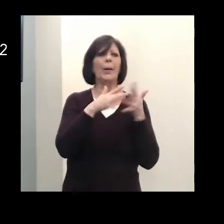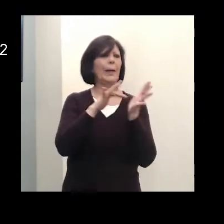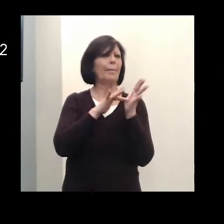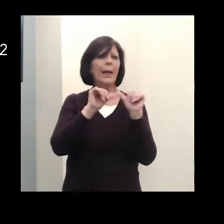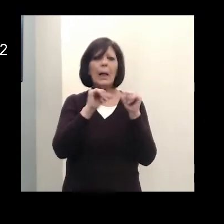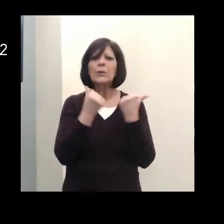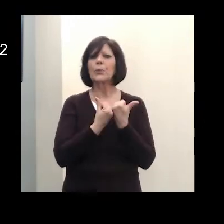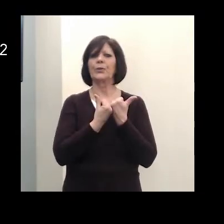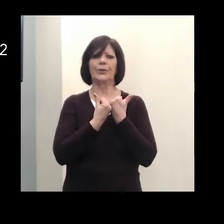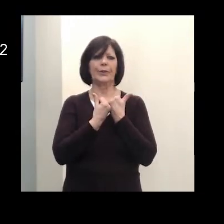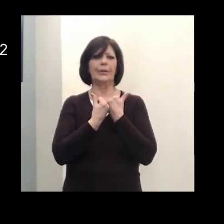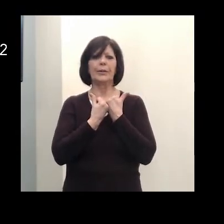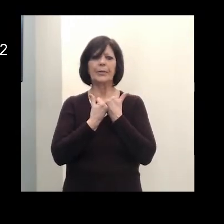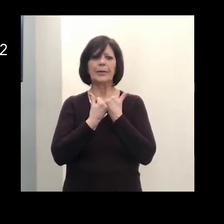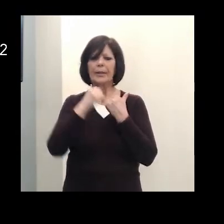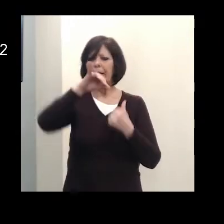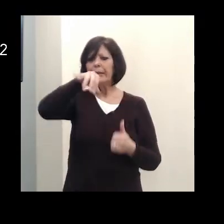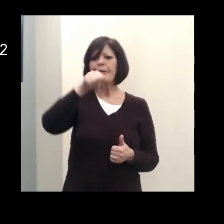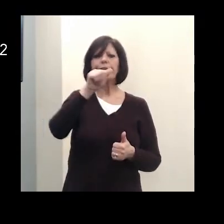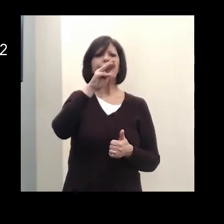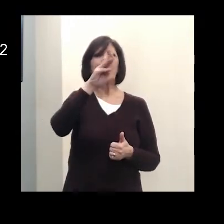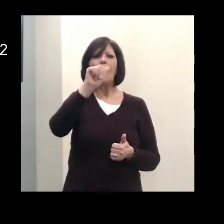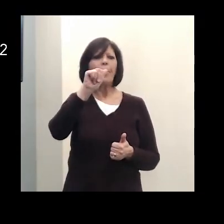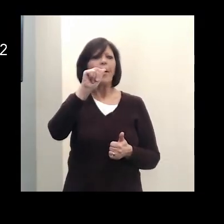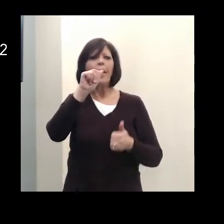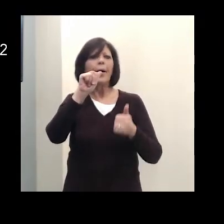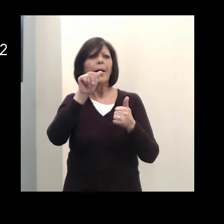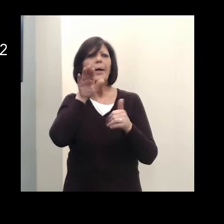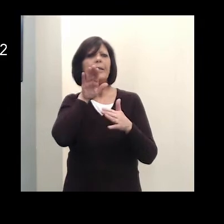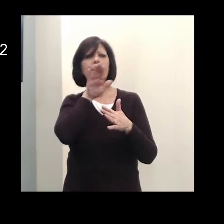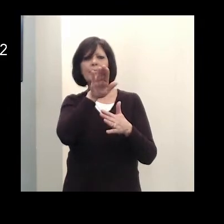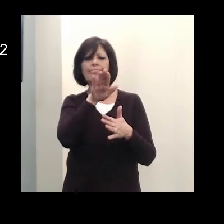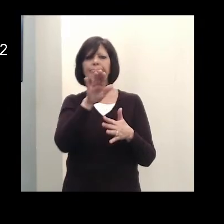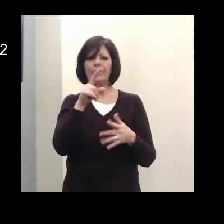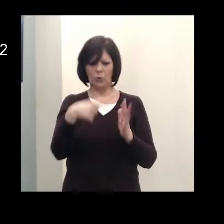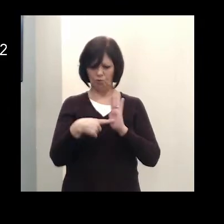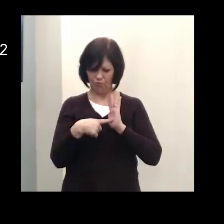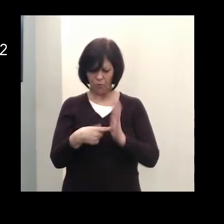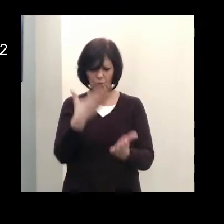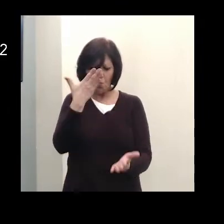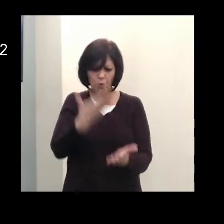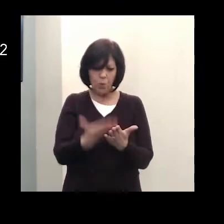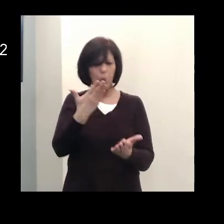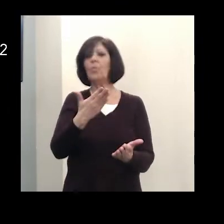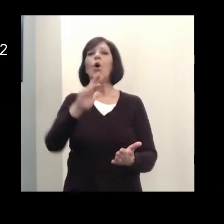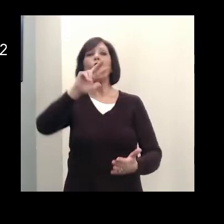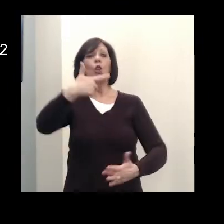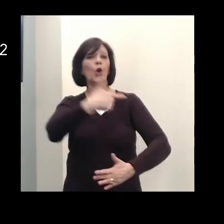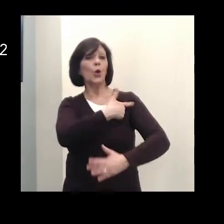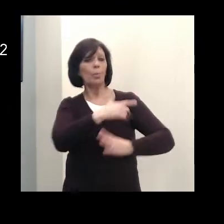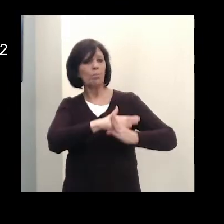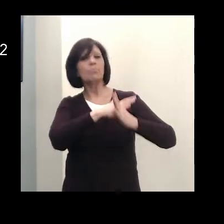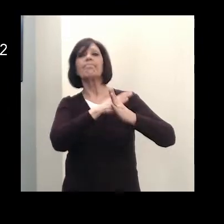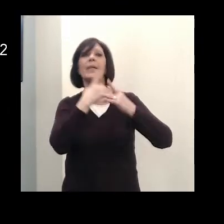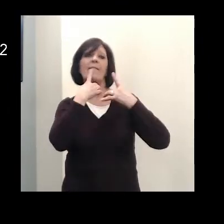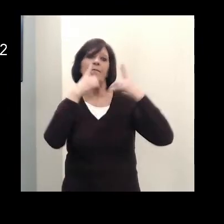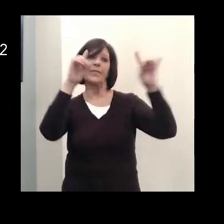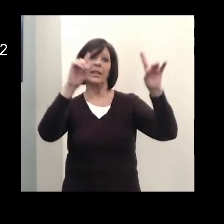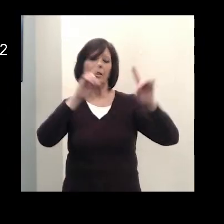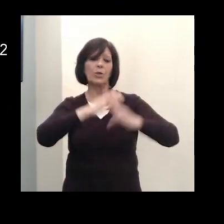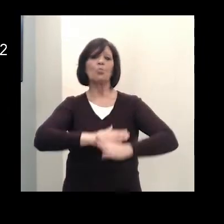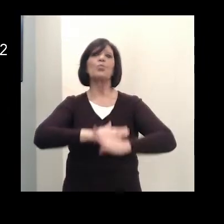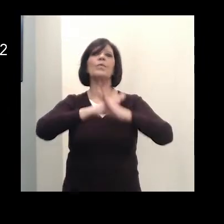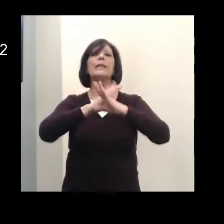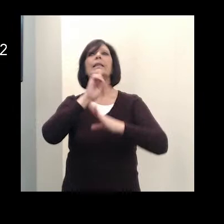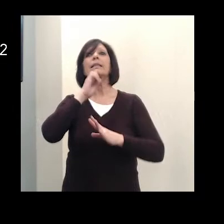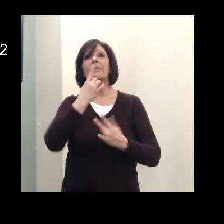Association's JAMA journal that show that the boosters are very effective at preventing severe